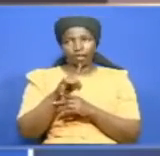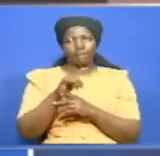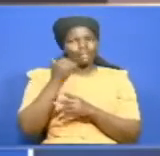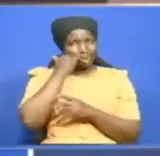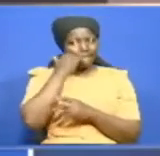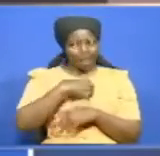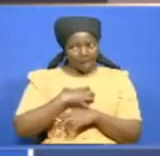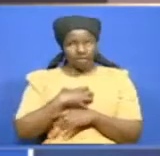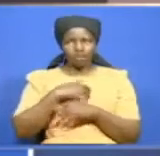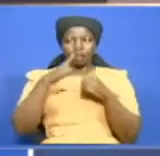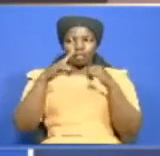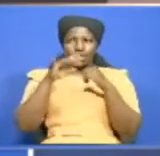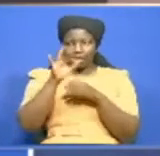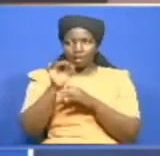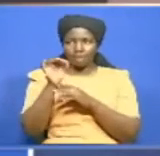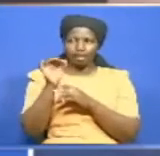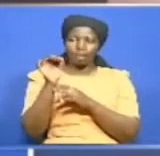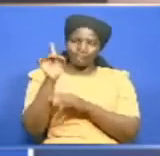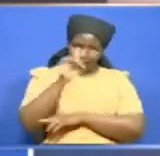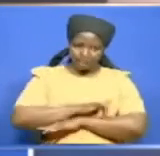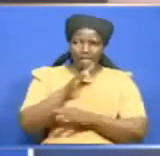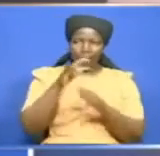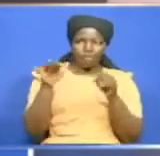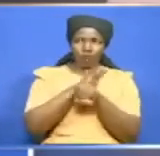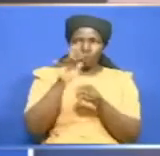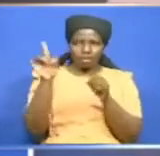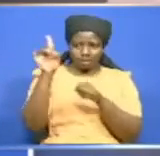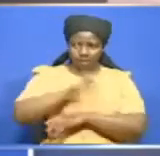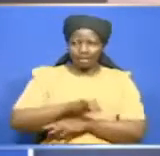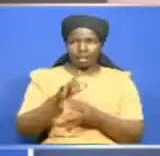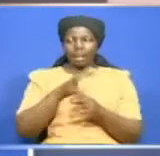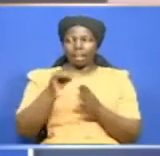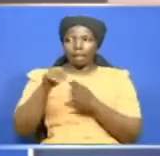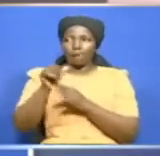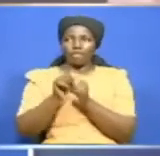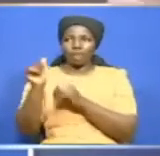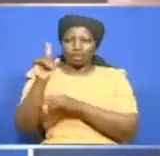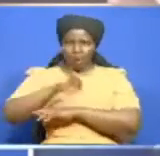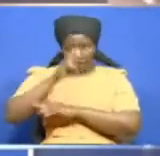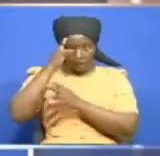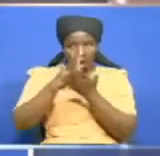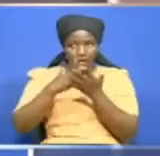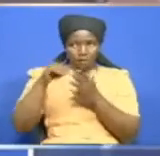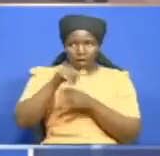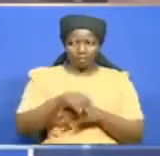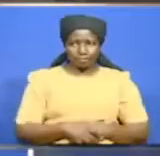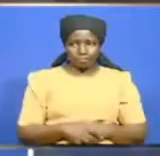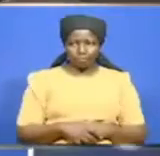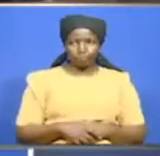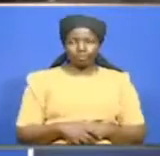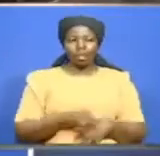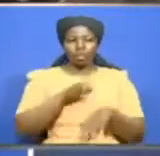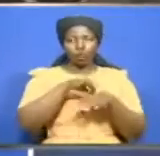with full pay, and 15 days on half pay for all employees in a year, and not only staff who have worked for more than 2 months.